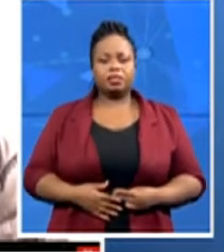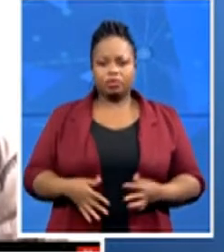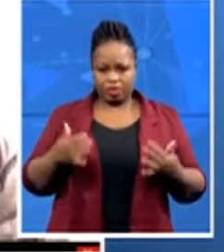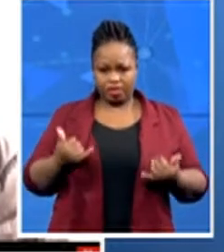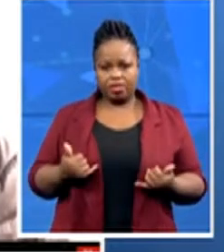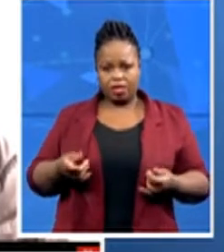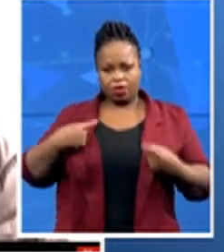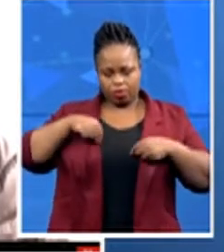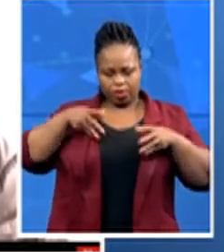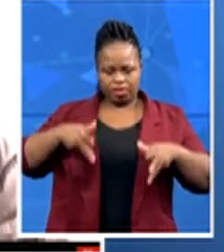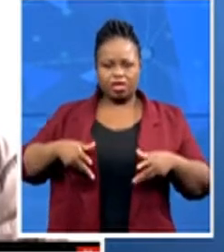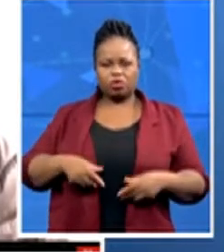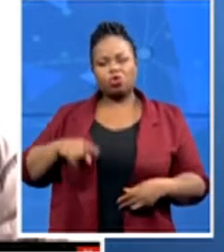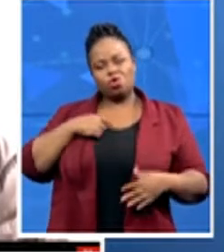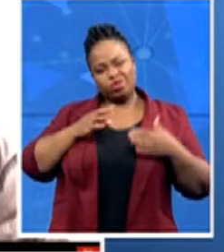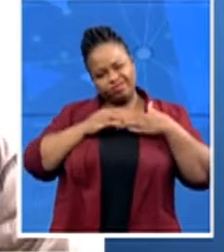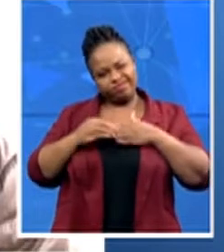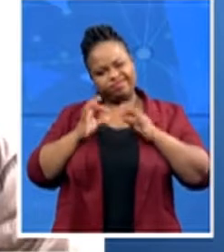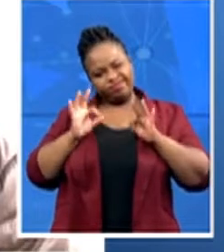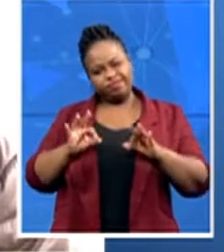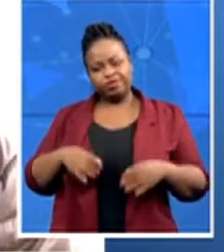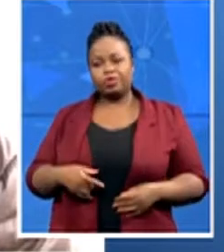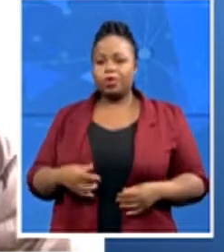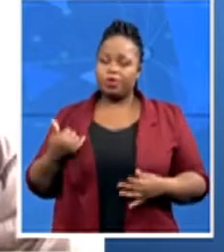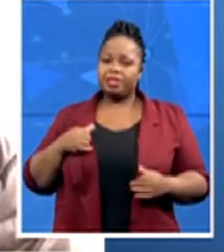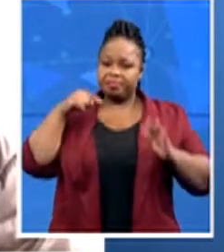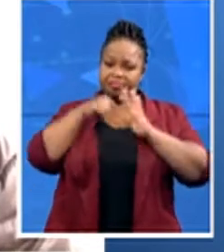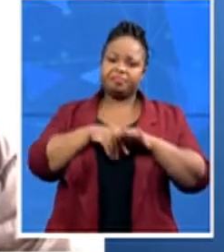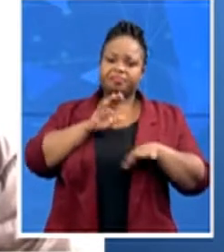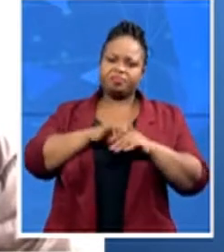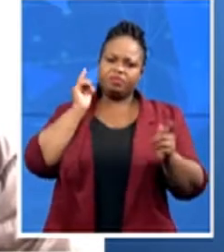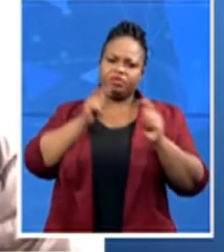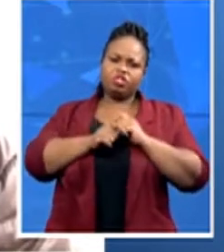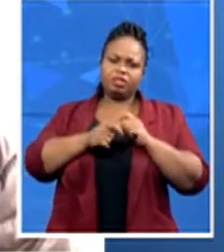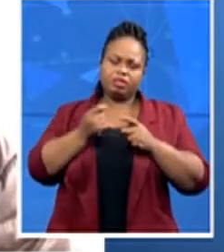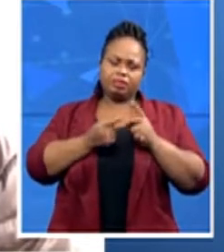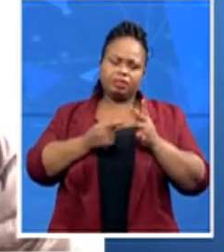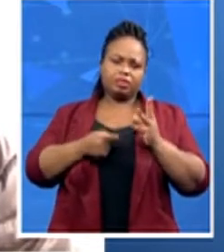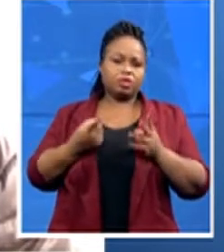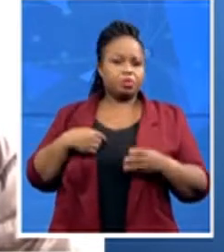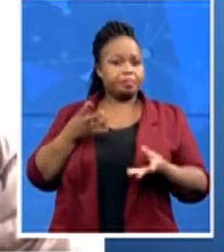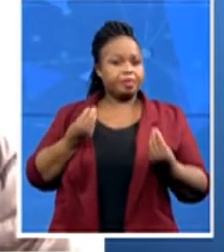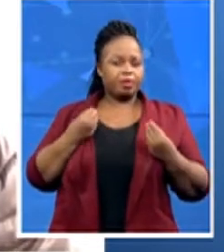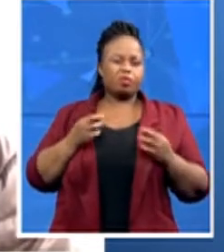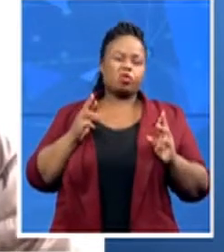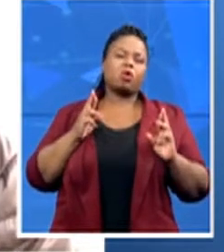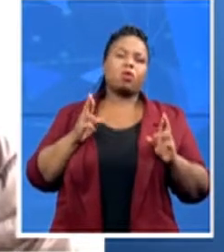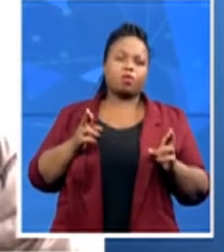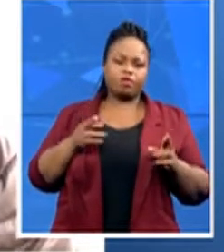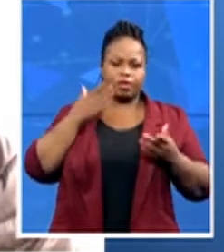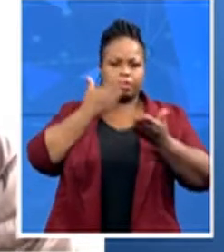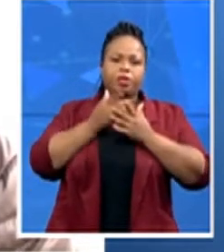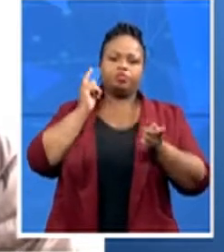and they're quite comprehensive. The changes that have been introduced, hopefully they will change how we